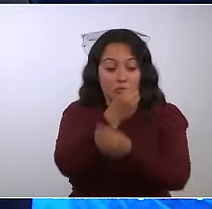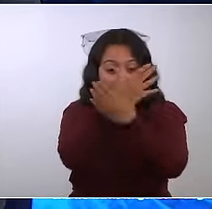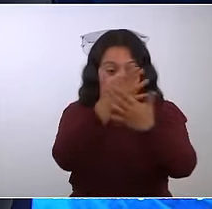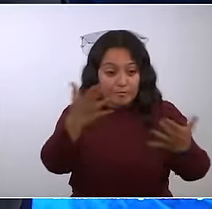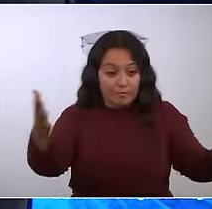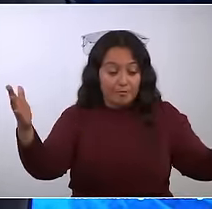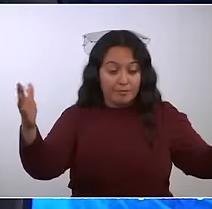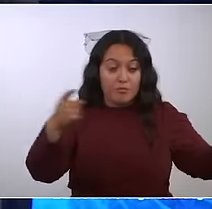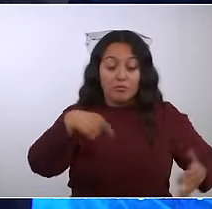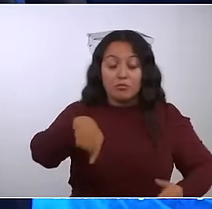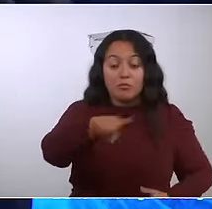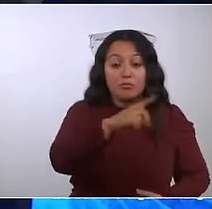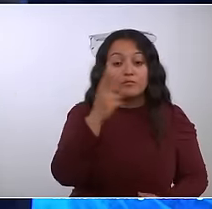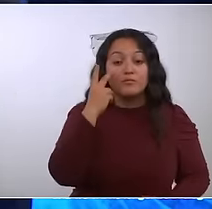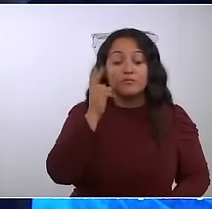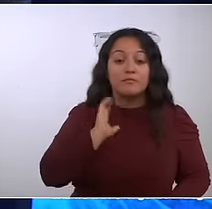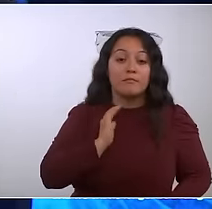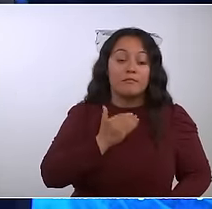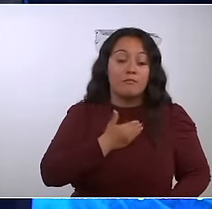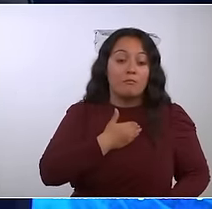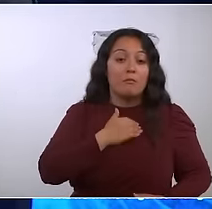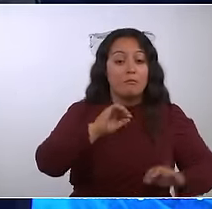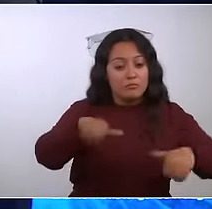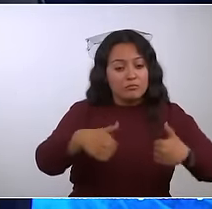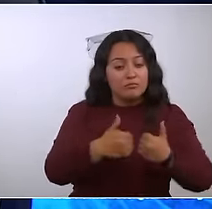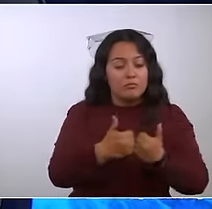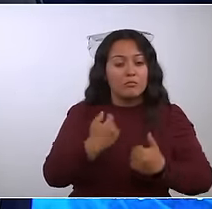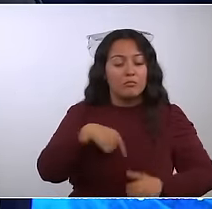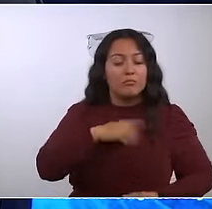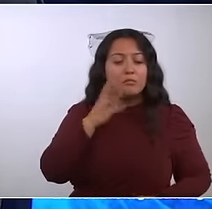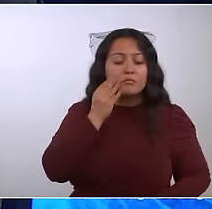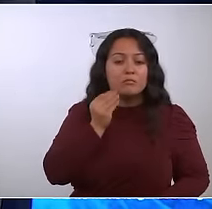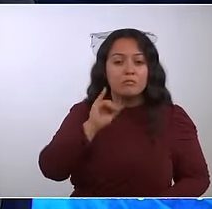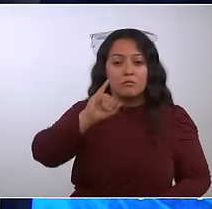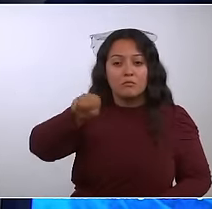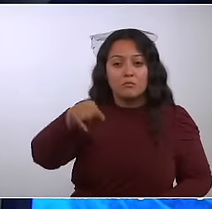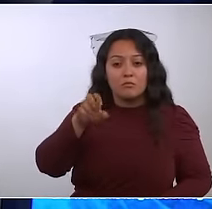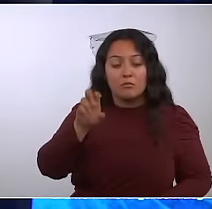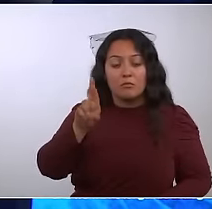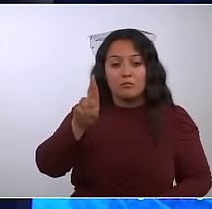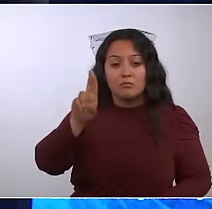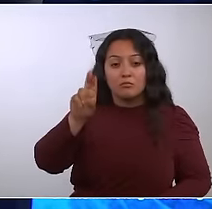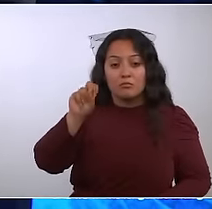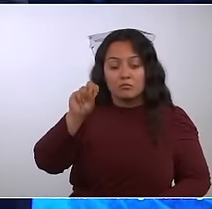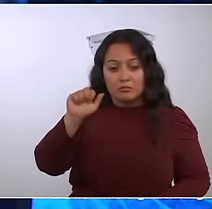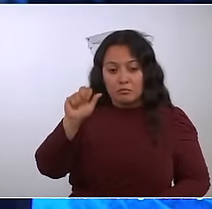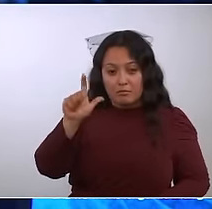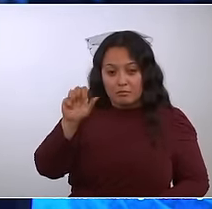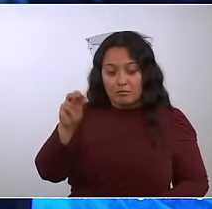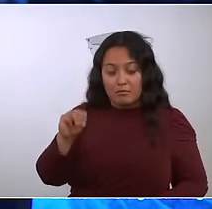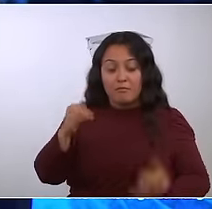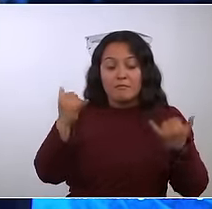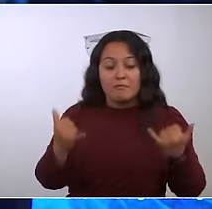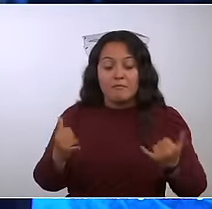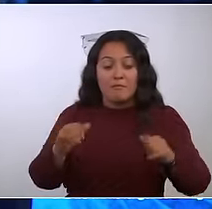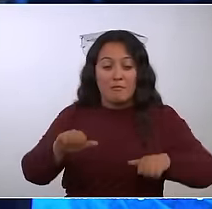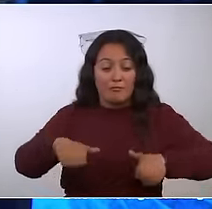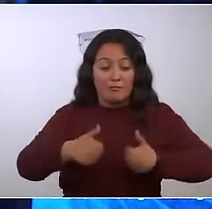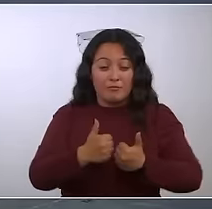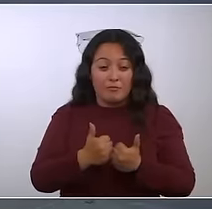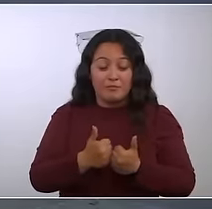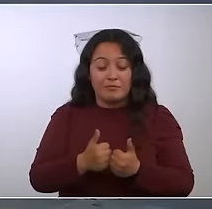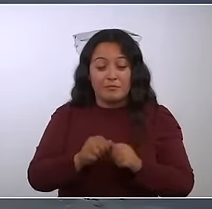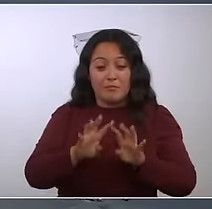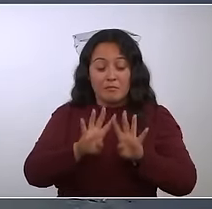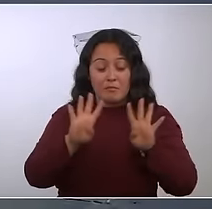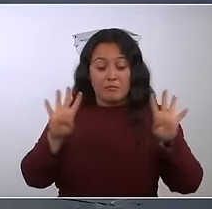the trouble that we are in? Vosotros veis el mal en que estamos? Jerusalem lies in ruins, Jerusalén está desierta, and its gates have been burned with